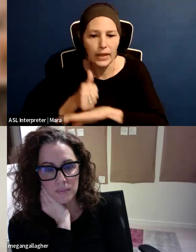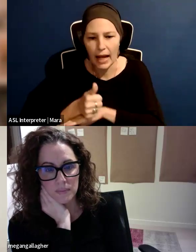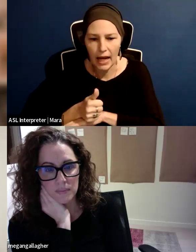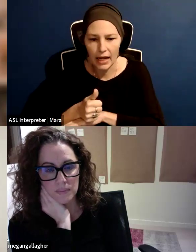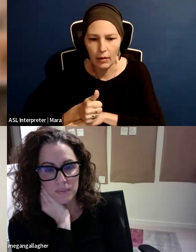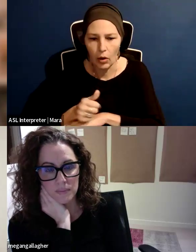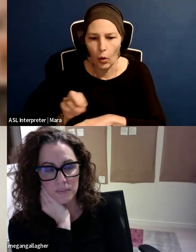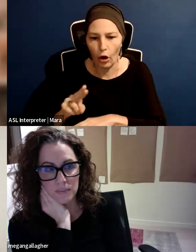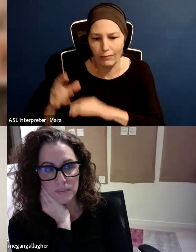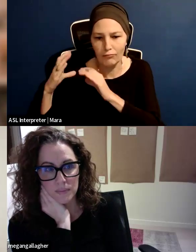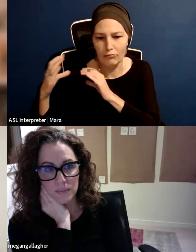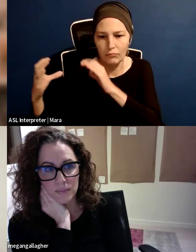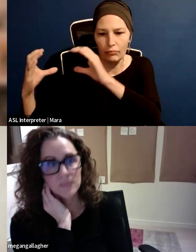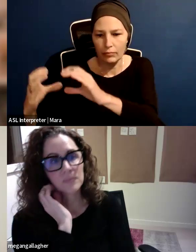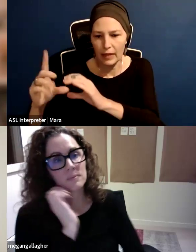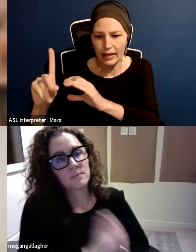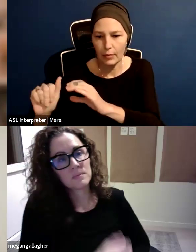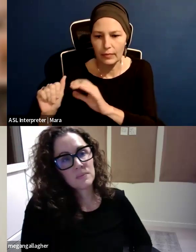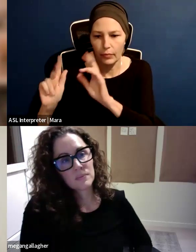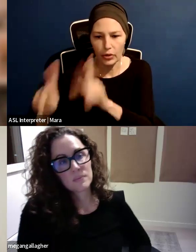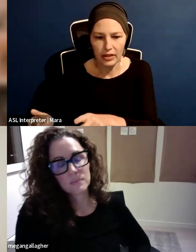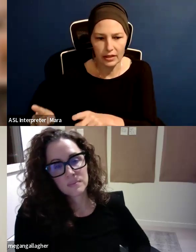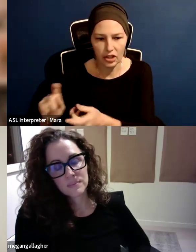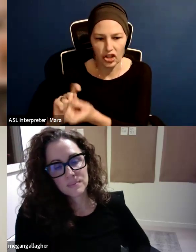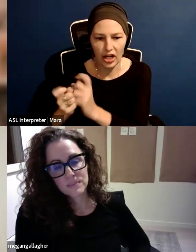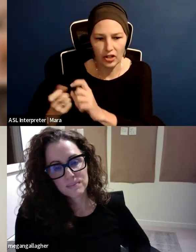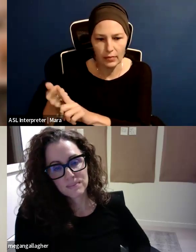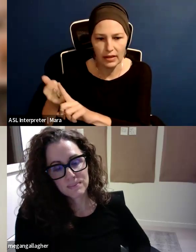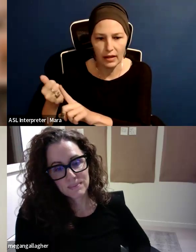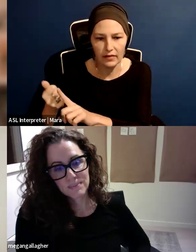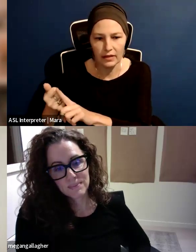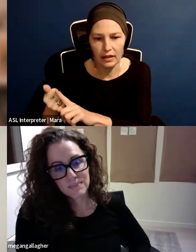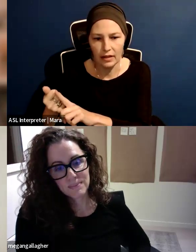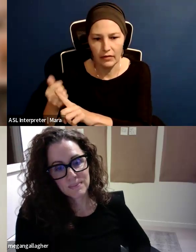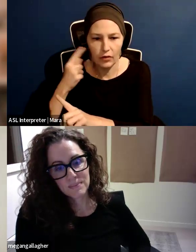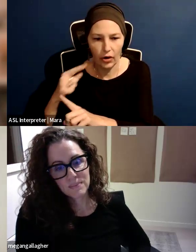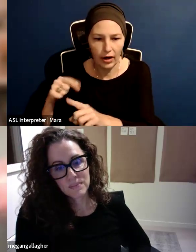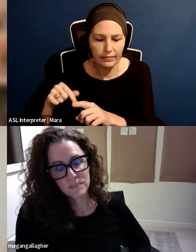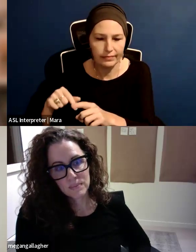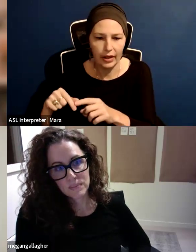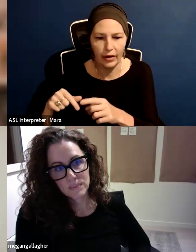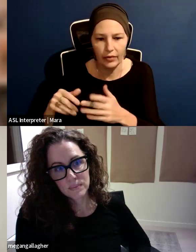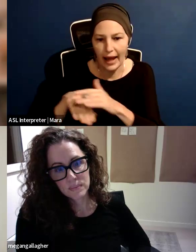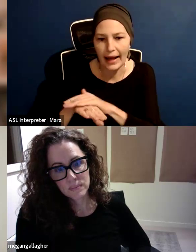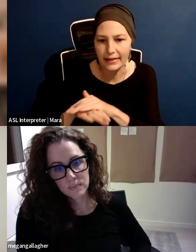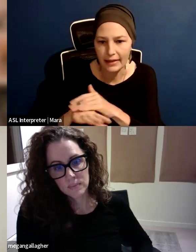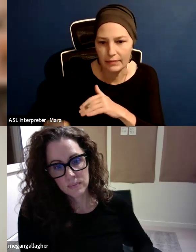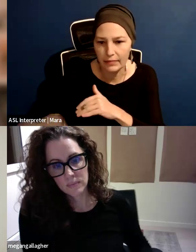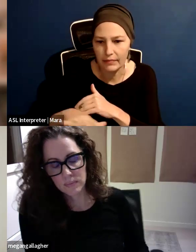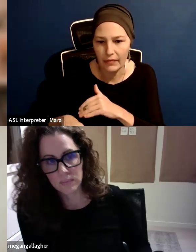access spaces that should be accessible for all. Hmm. Hmm. I want to build on what you were